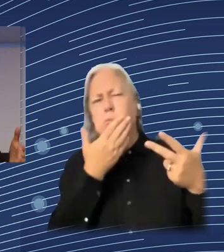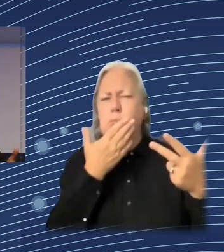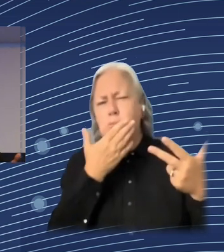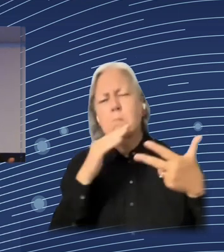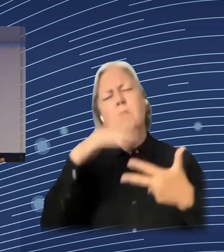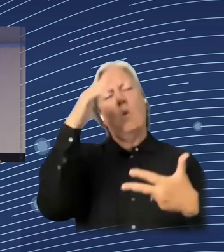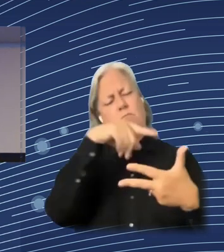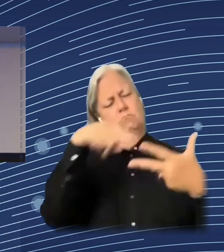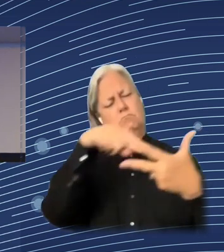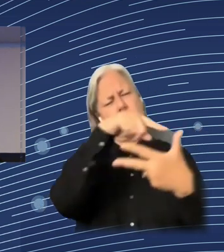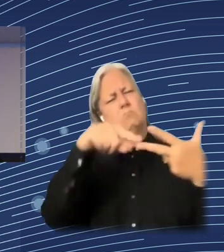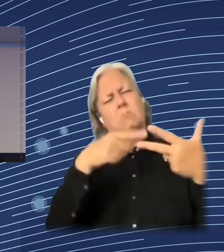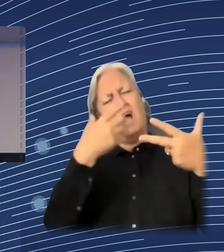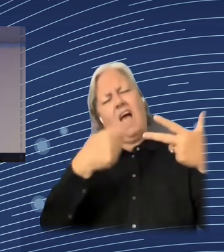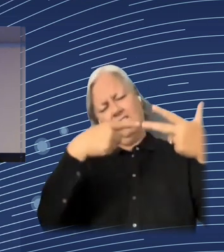guess that can be more